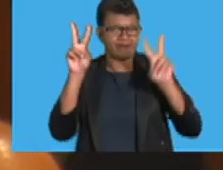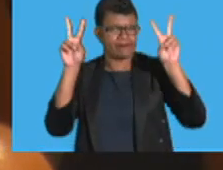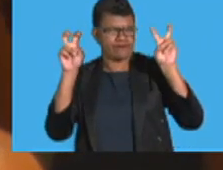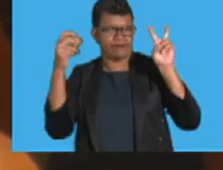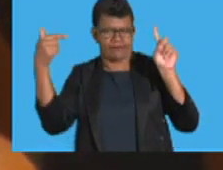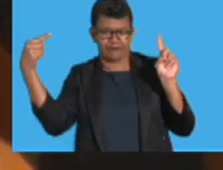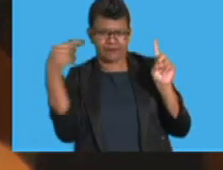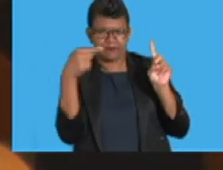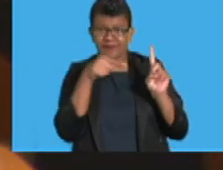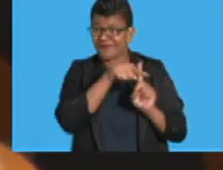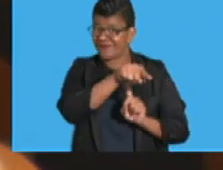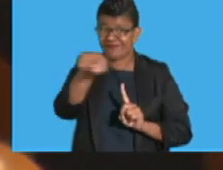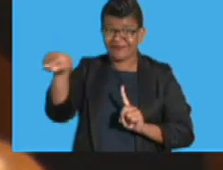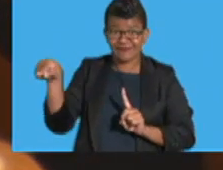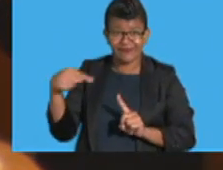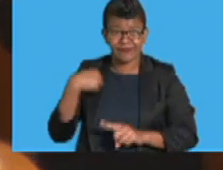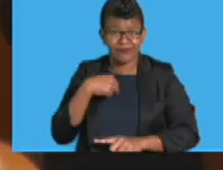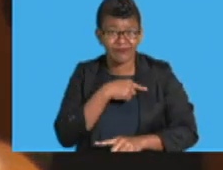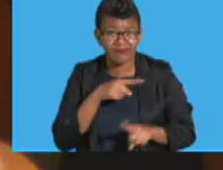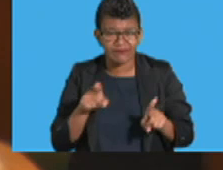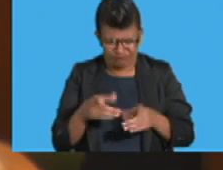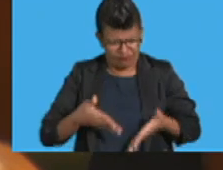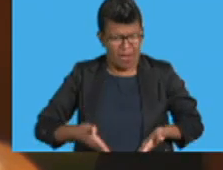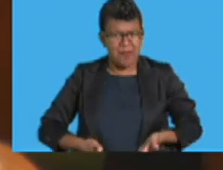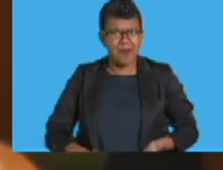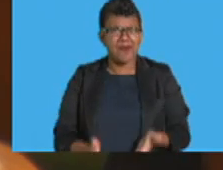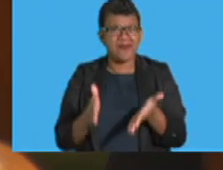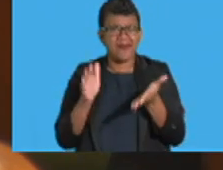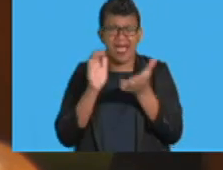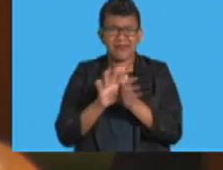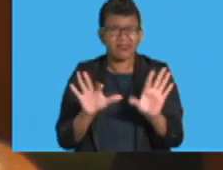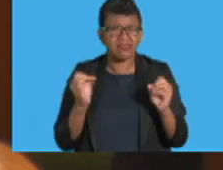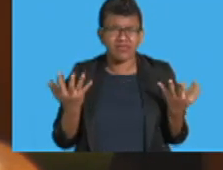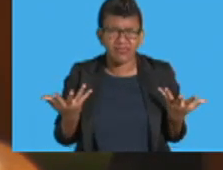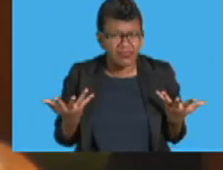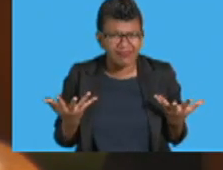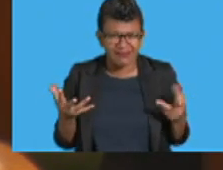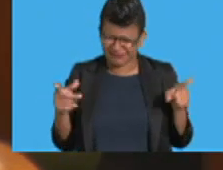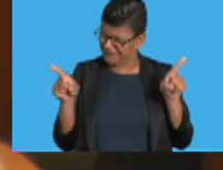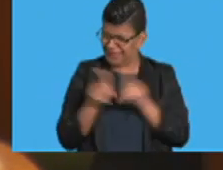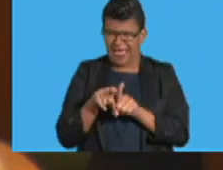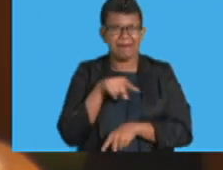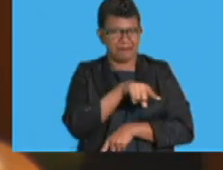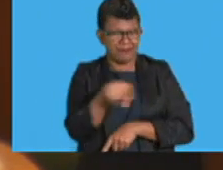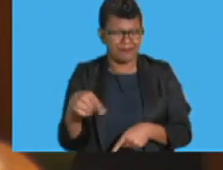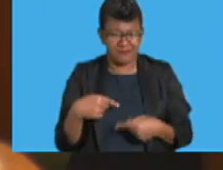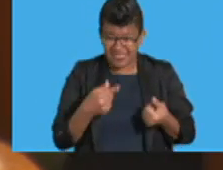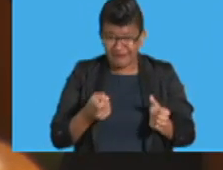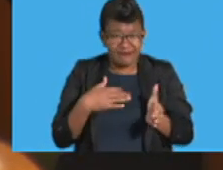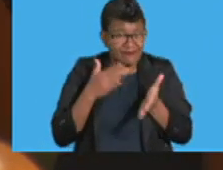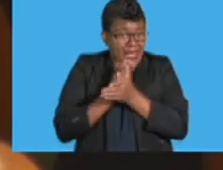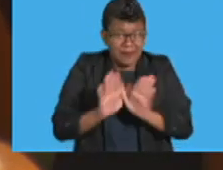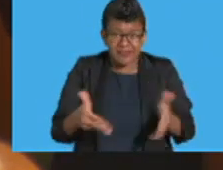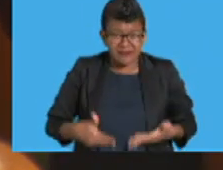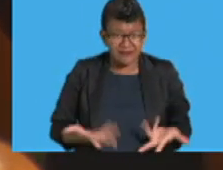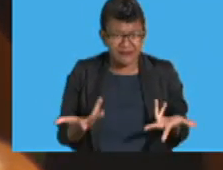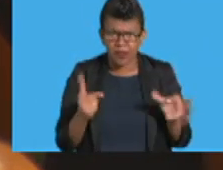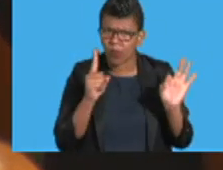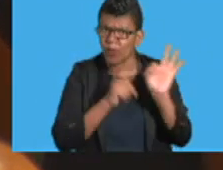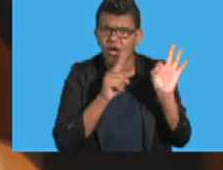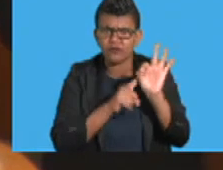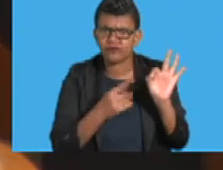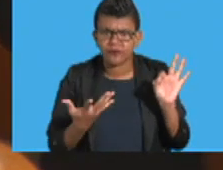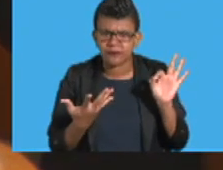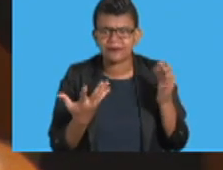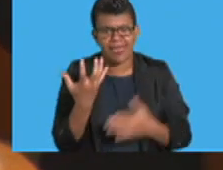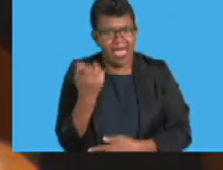this world naked and will die naked. So my question to all is there a coffin big enough to carry the whole world? The answer is no. So while